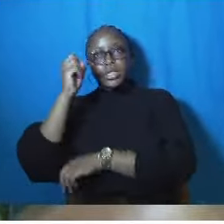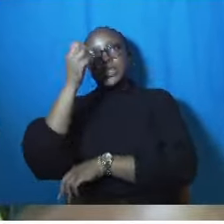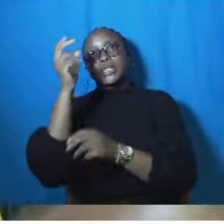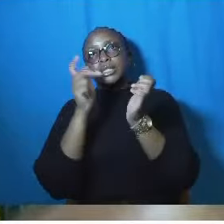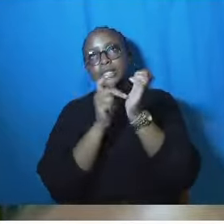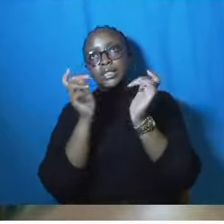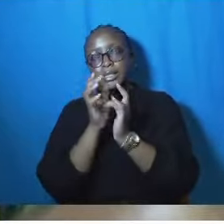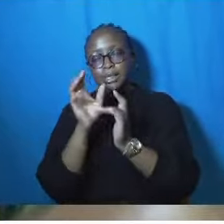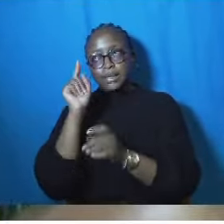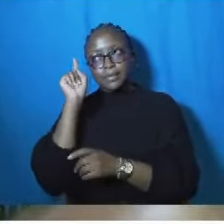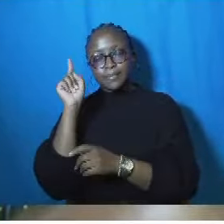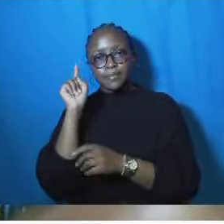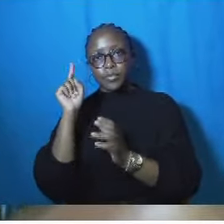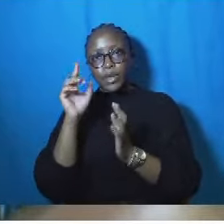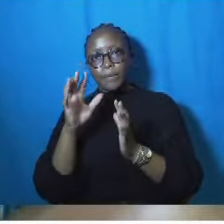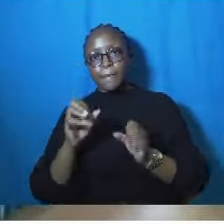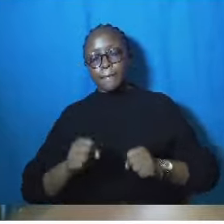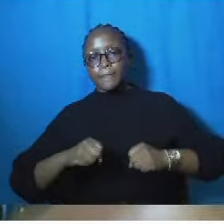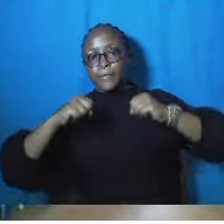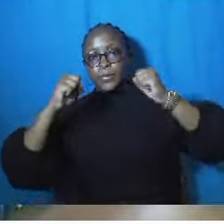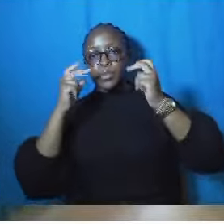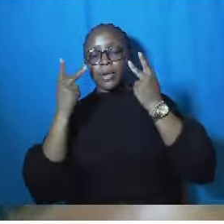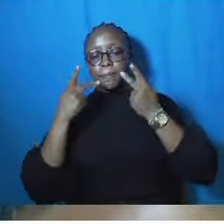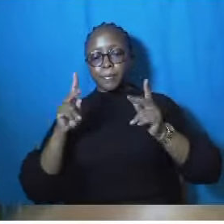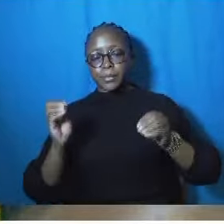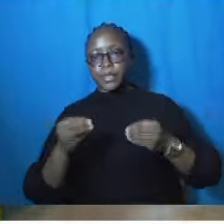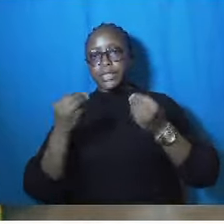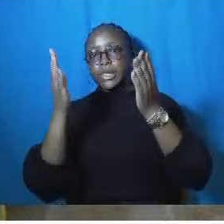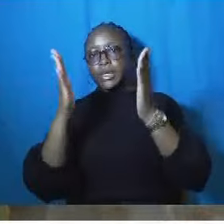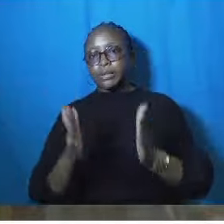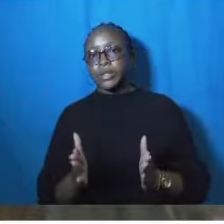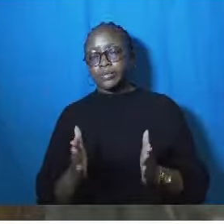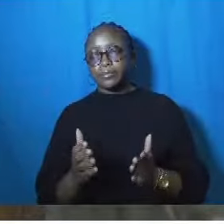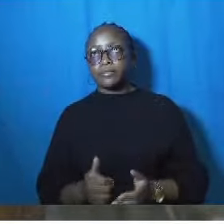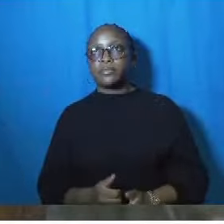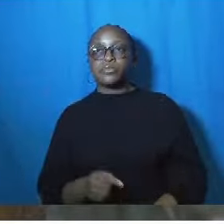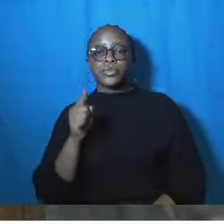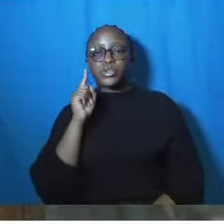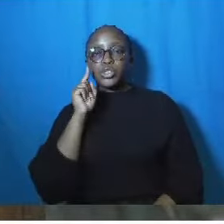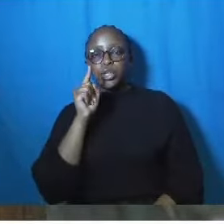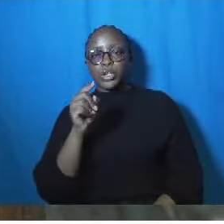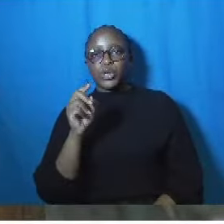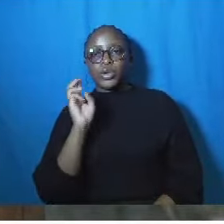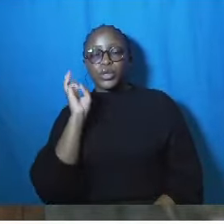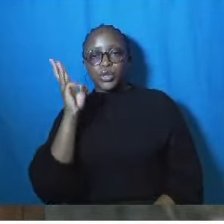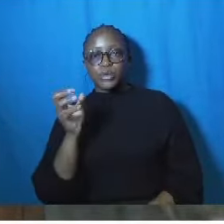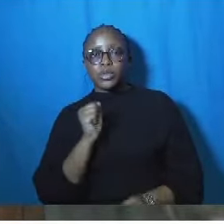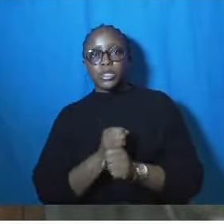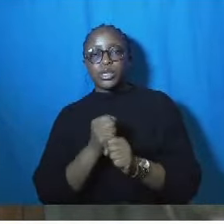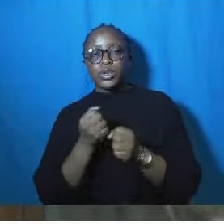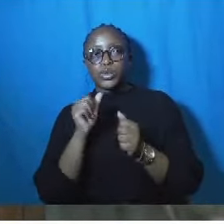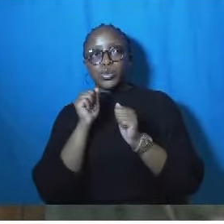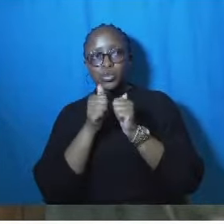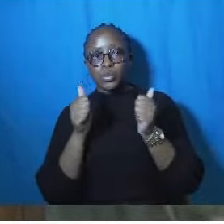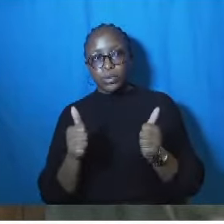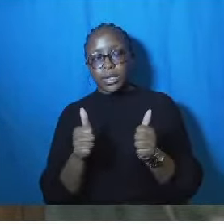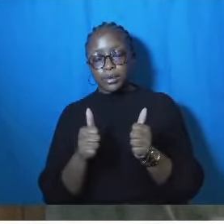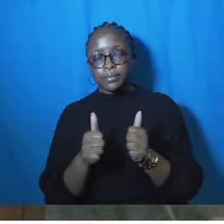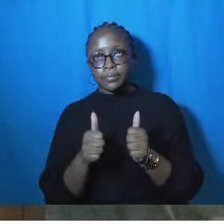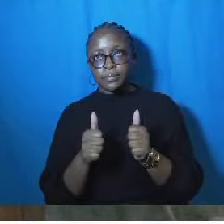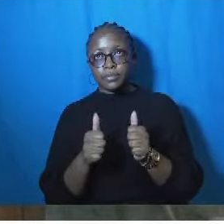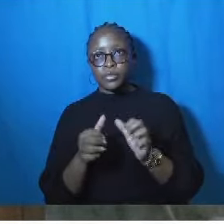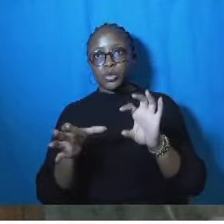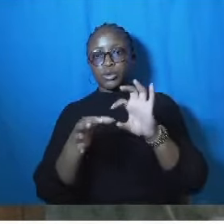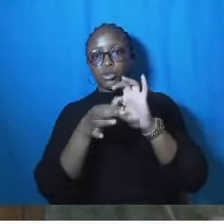He's a masterpiece provider. You will do well to join those who